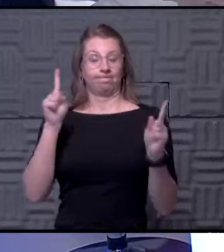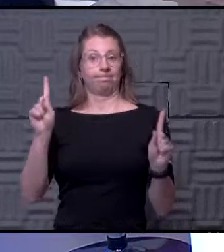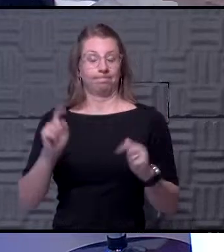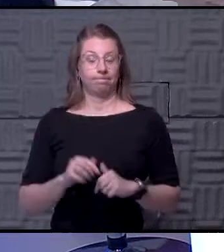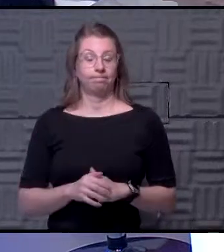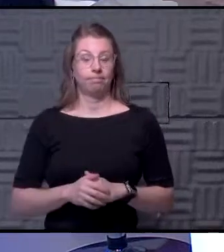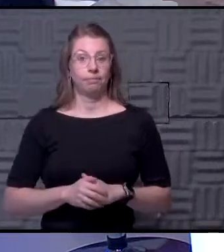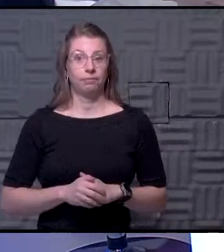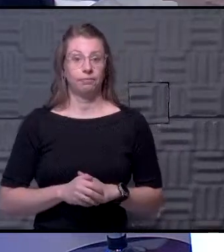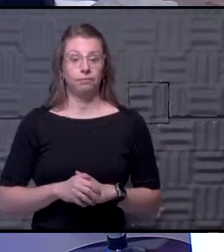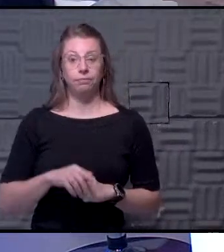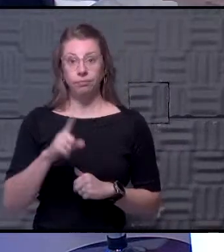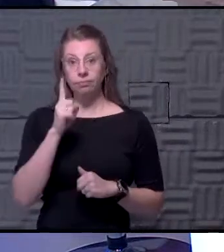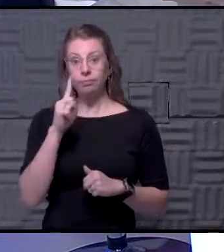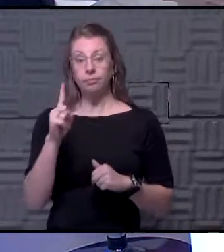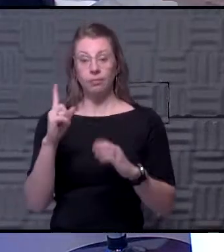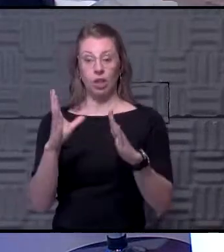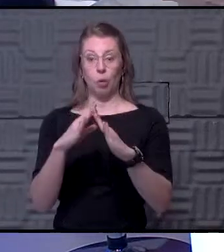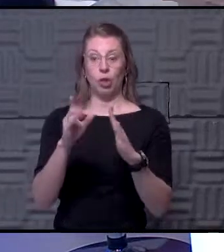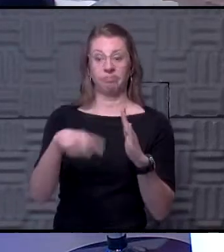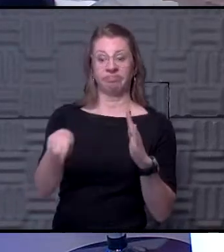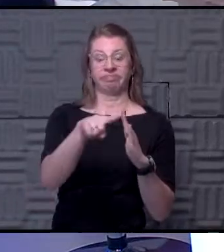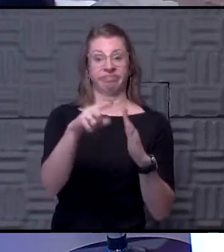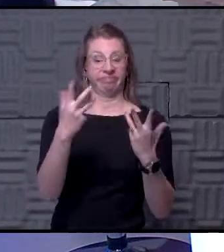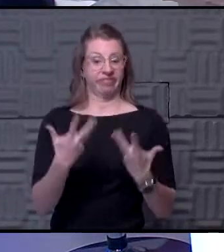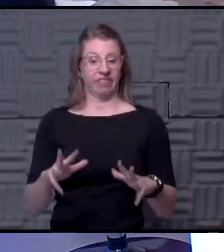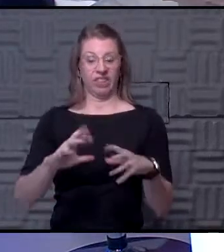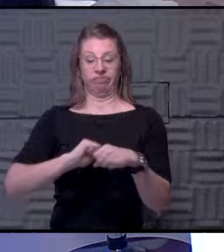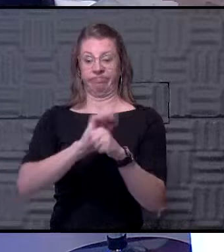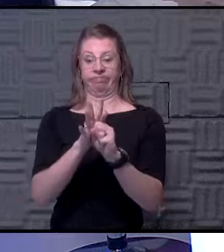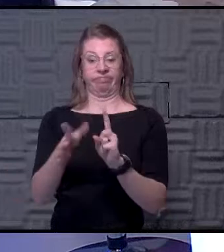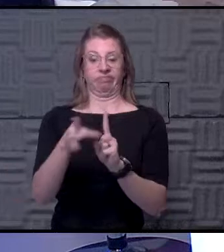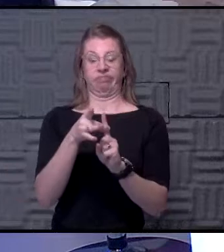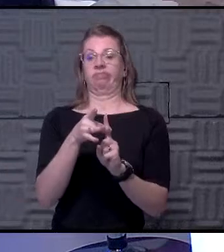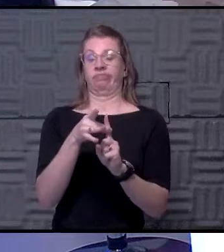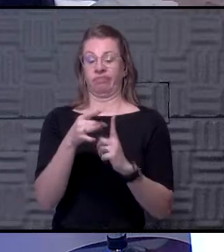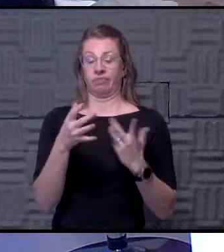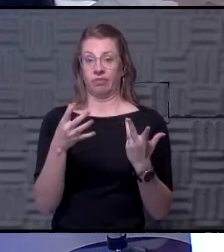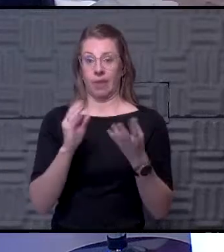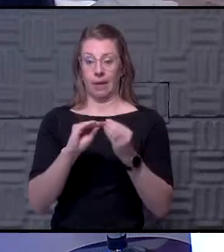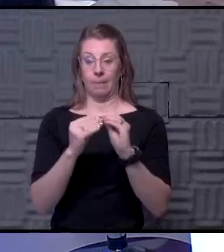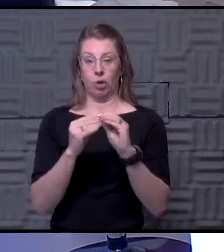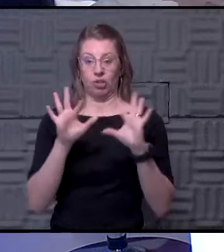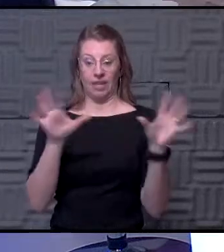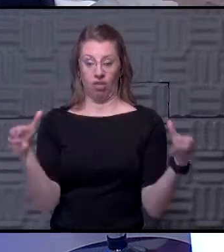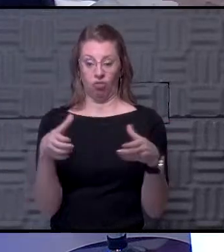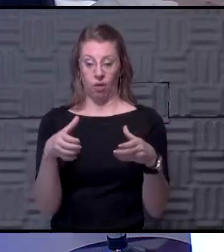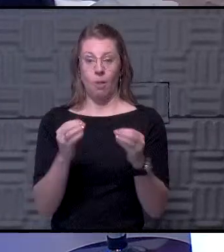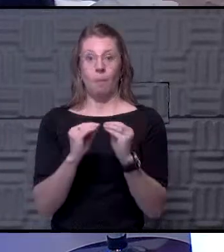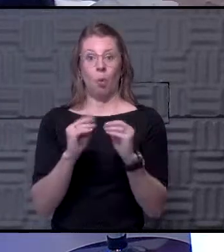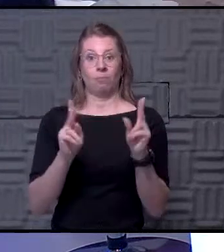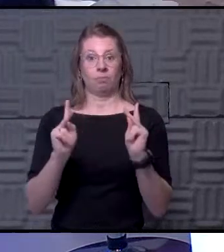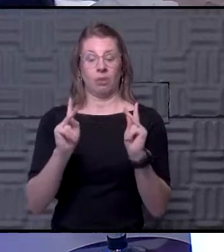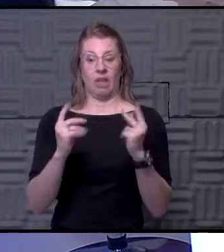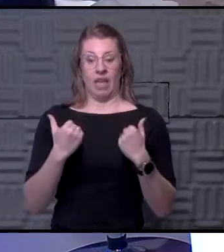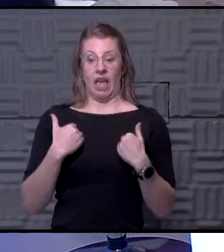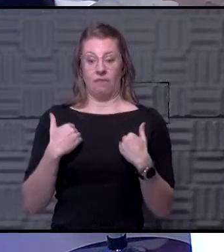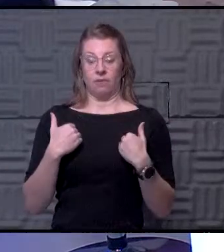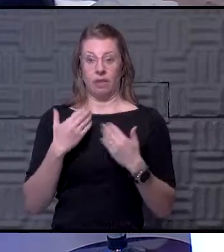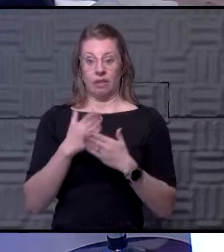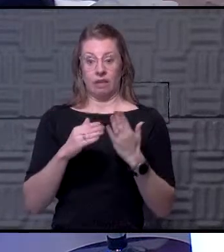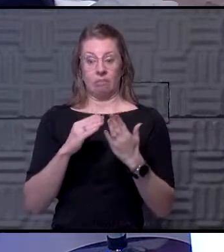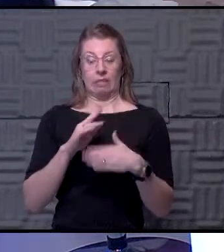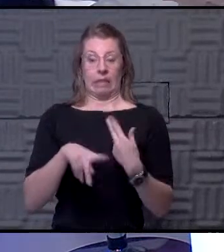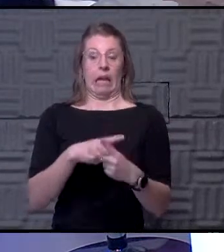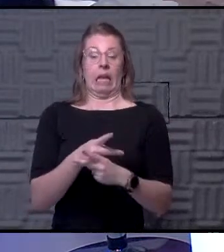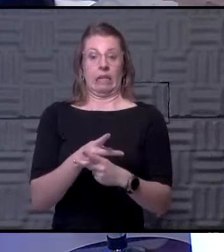I think there are a number of people in the community who have had COVID. So if we put all those numbers together, we may have more people have some current